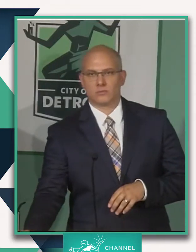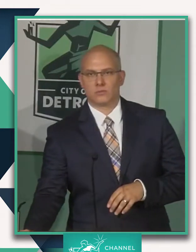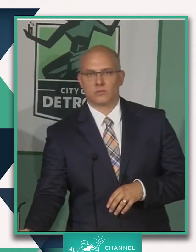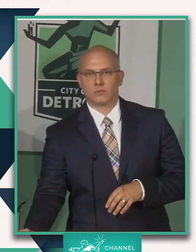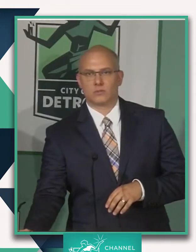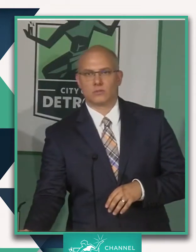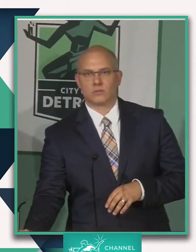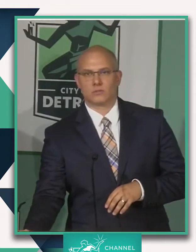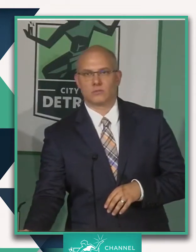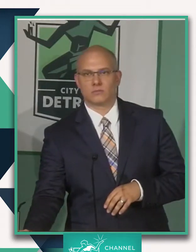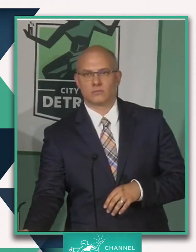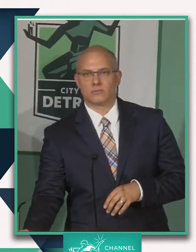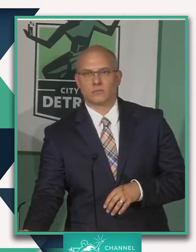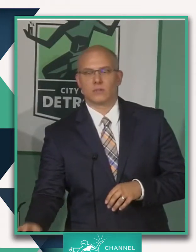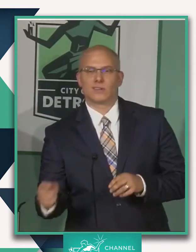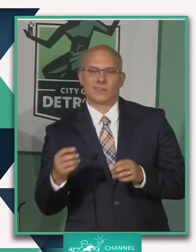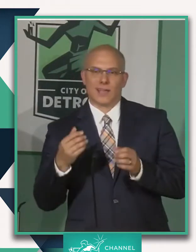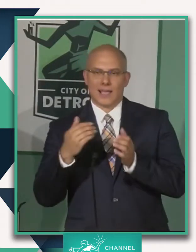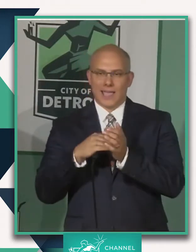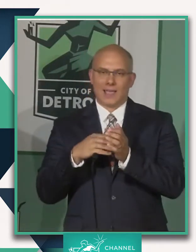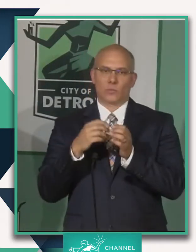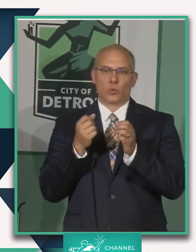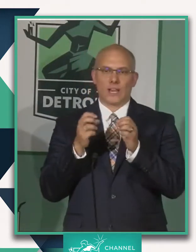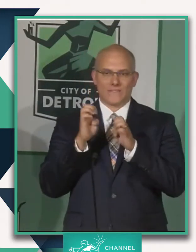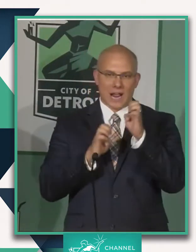we can impact the community positively as a whole.